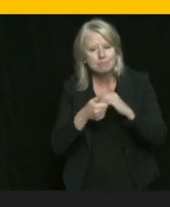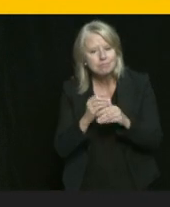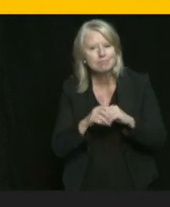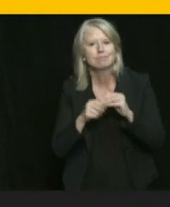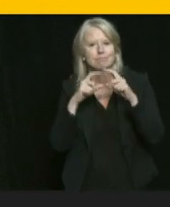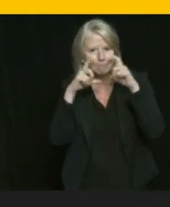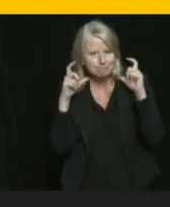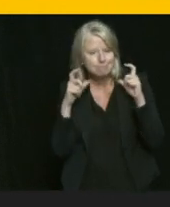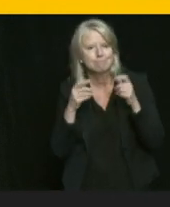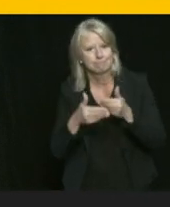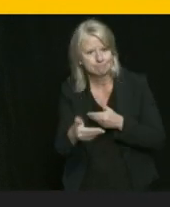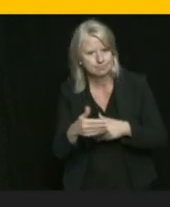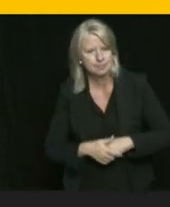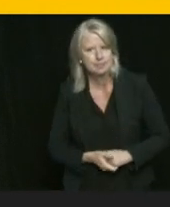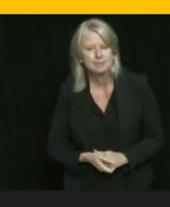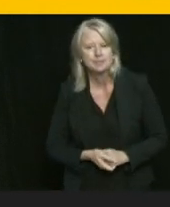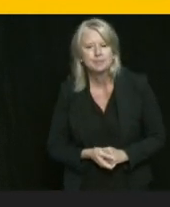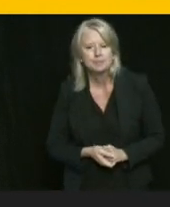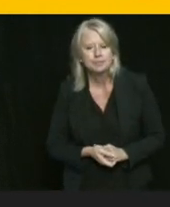practices.